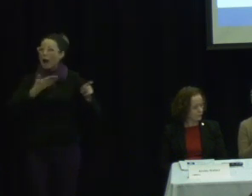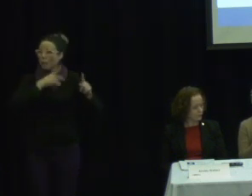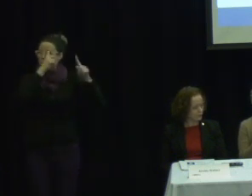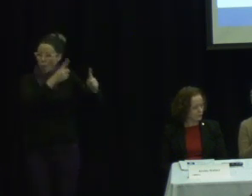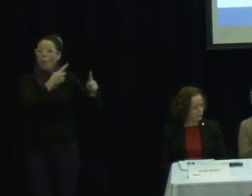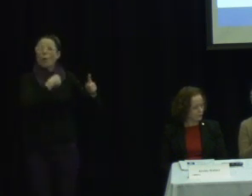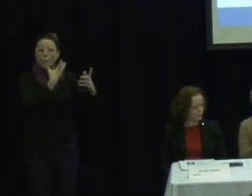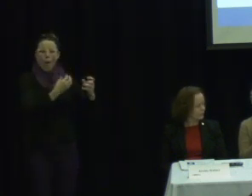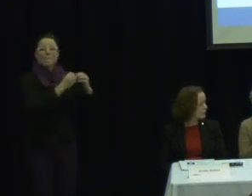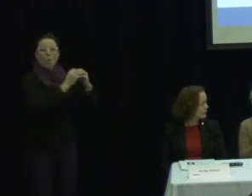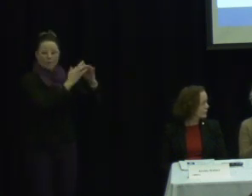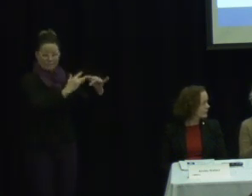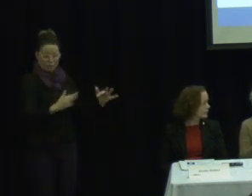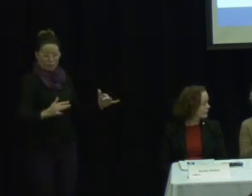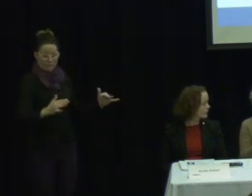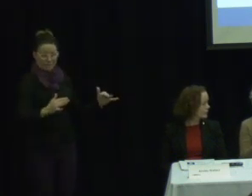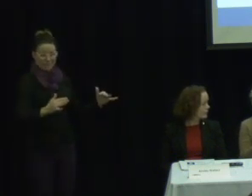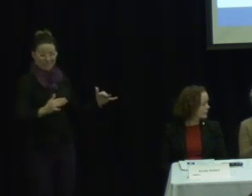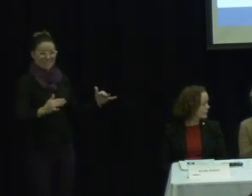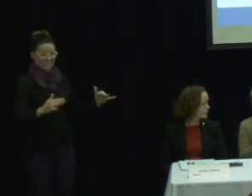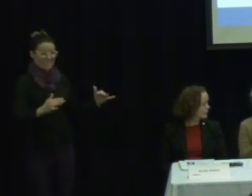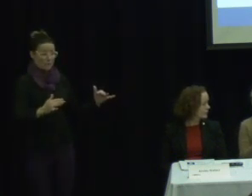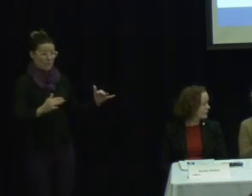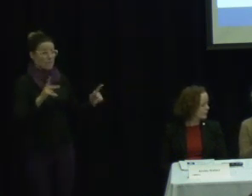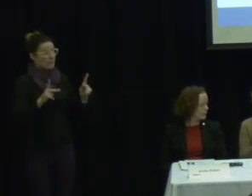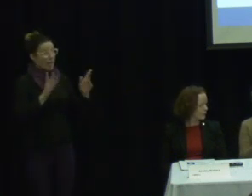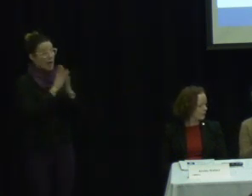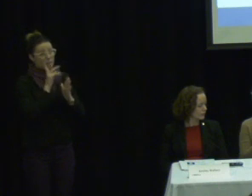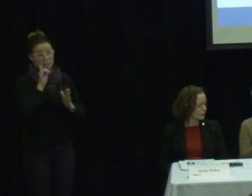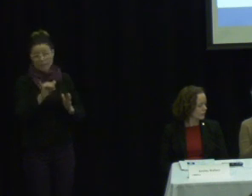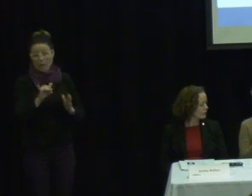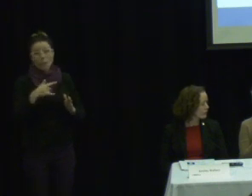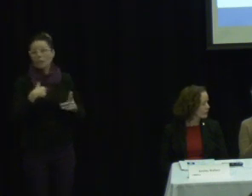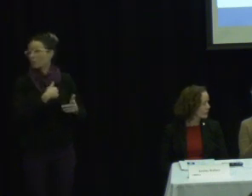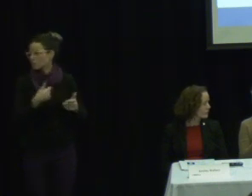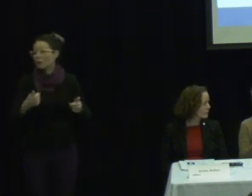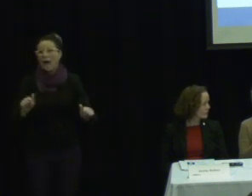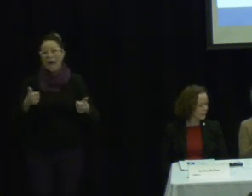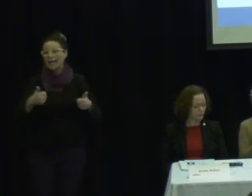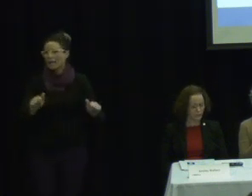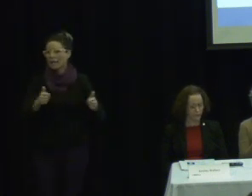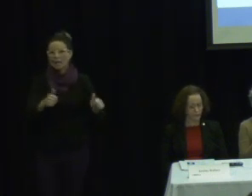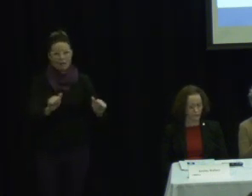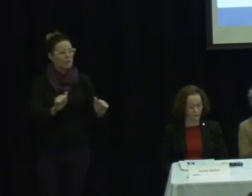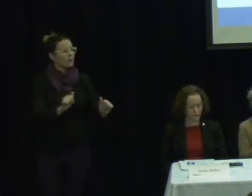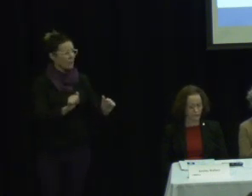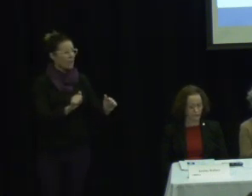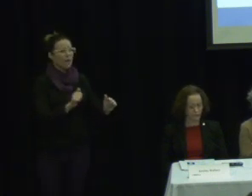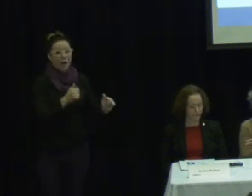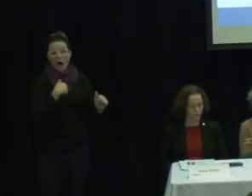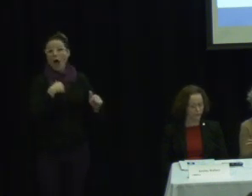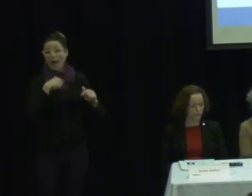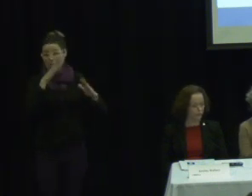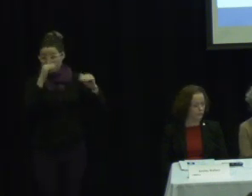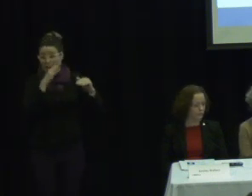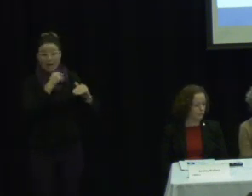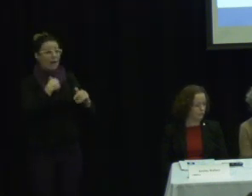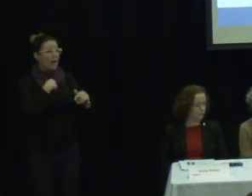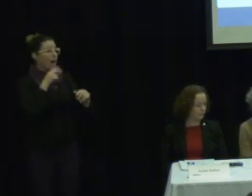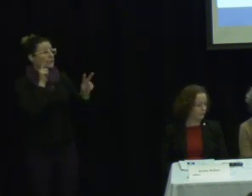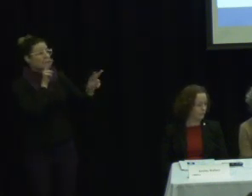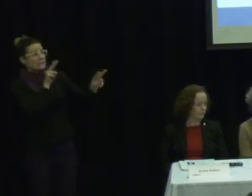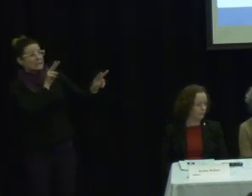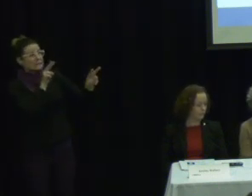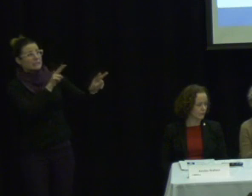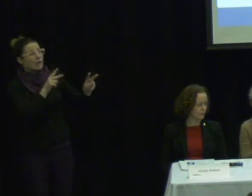And my expectation and hope is that we will make some really good progress with the searches